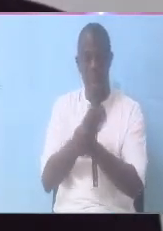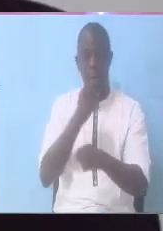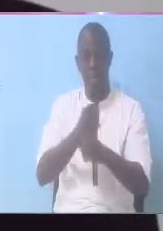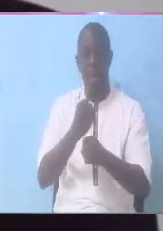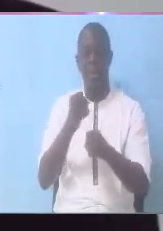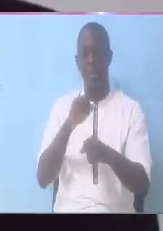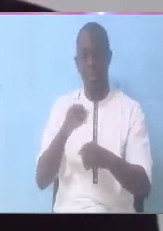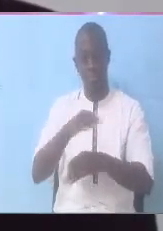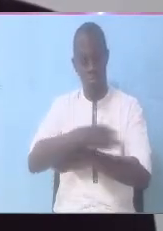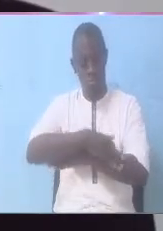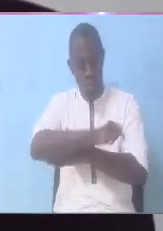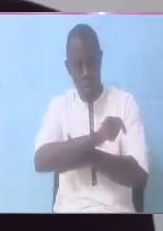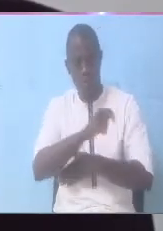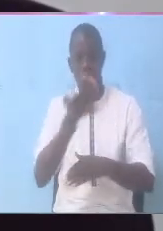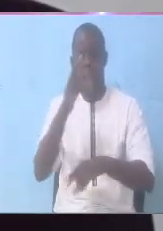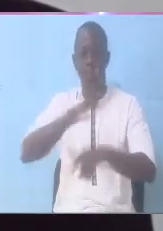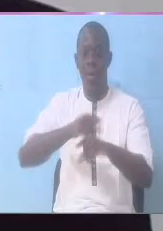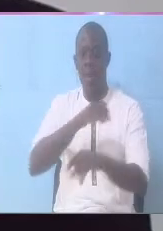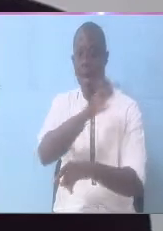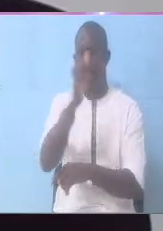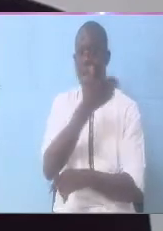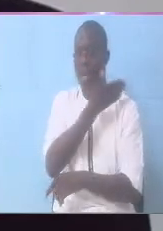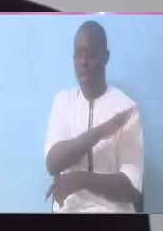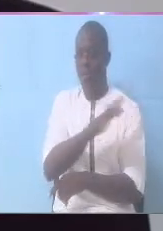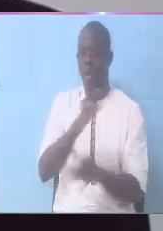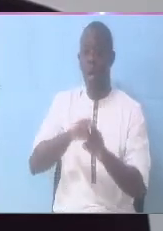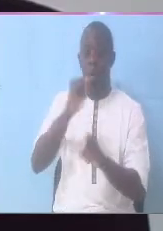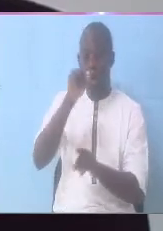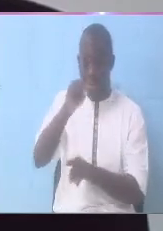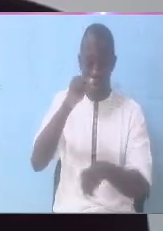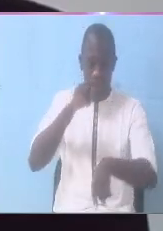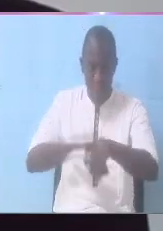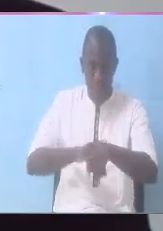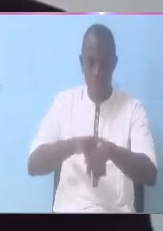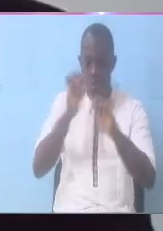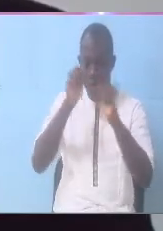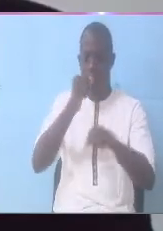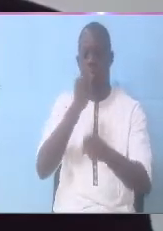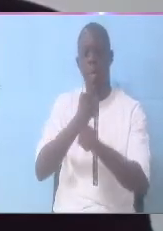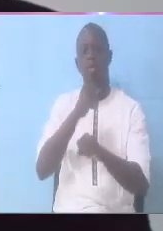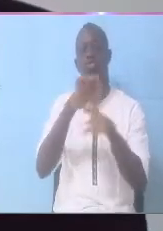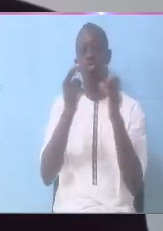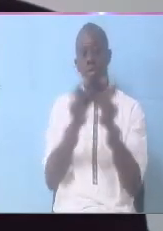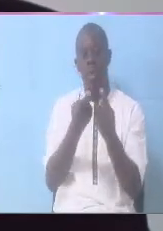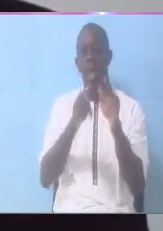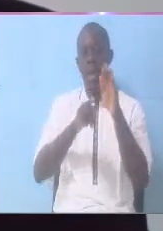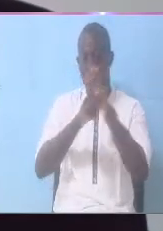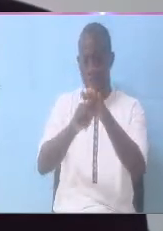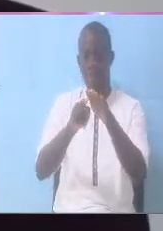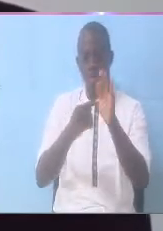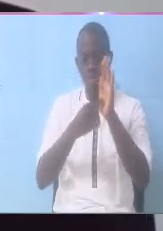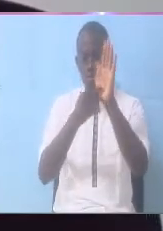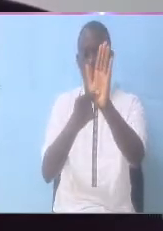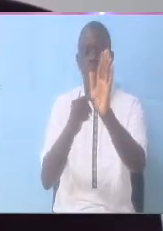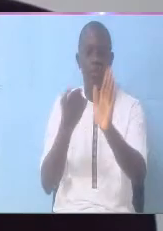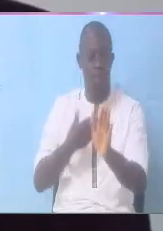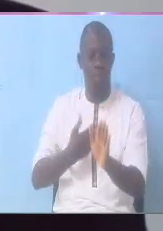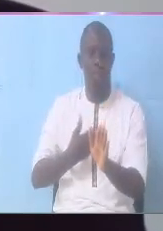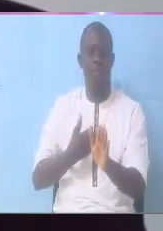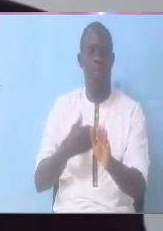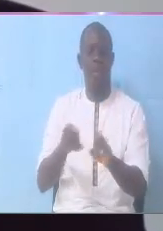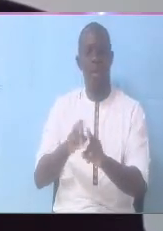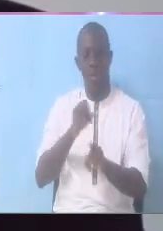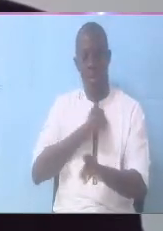fango adakalo ye memfonye abe lakiral barbitra memfonye wole mnyinti ko sanasabali ye